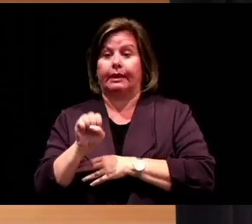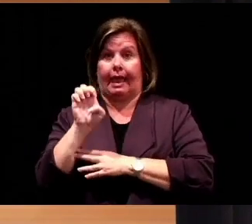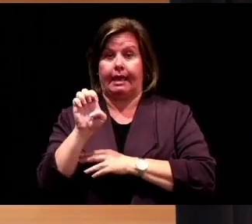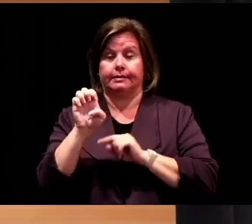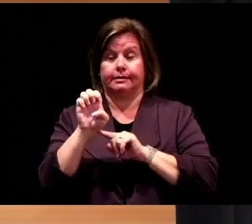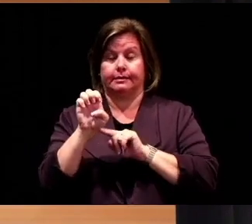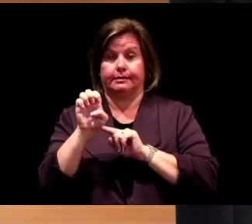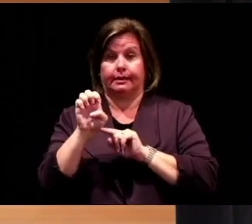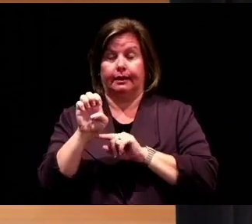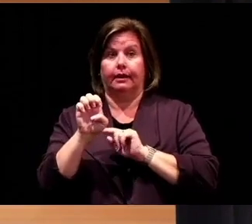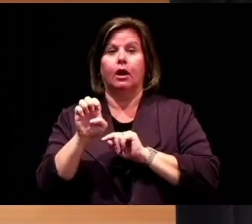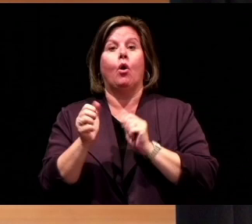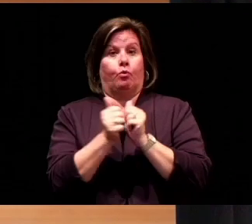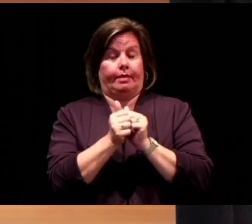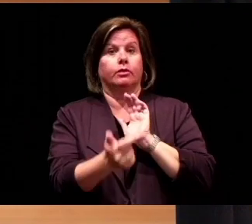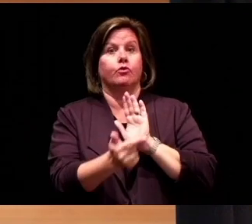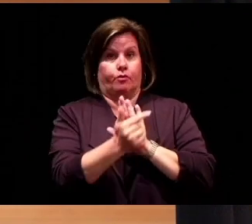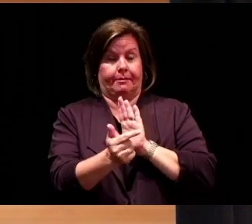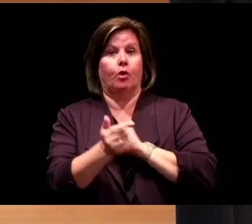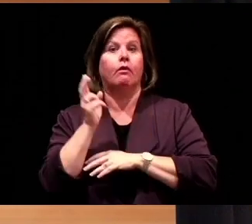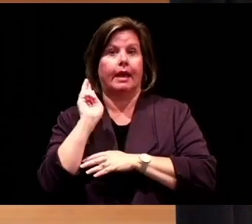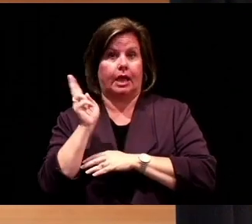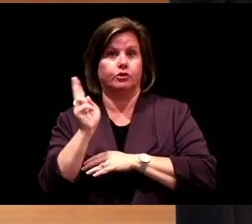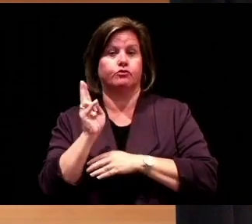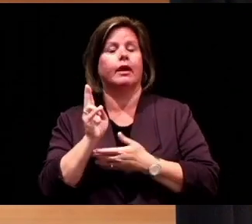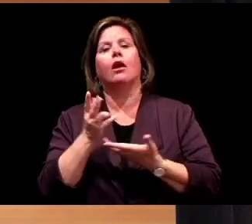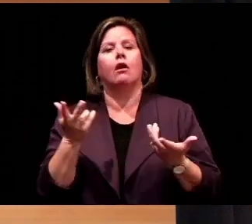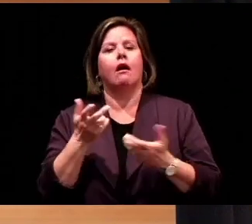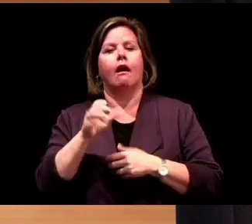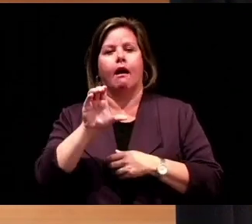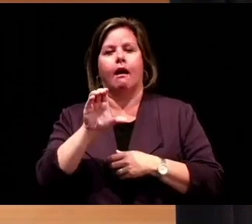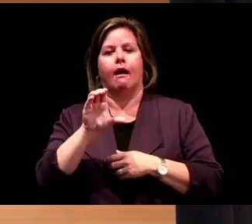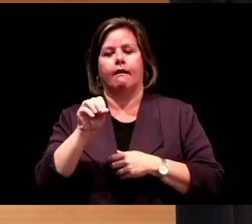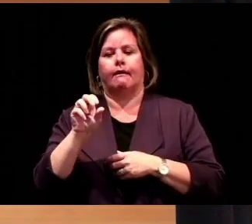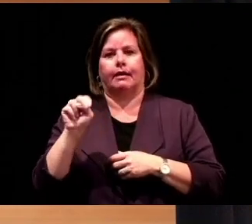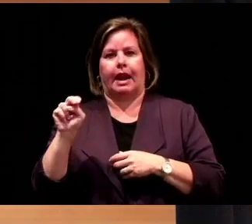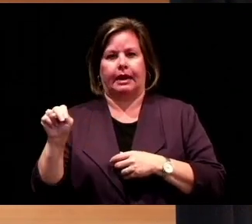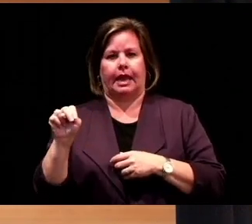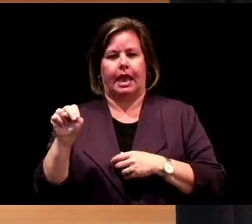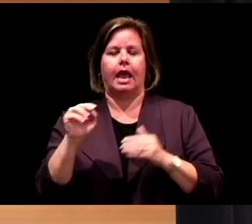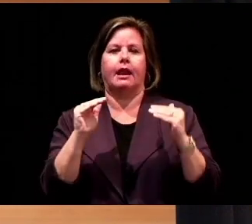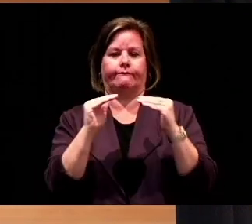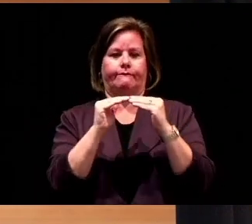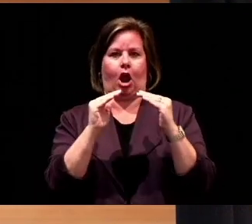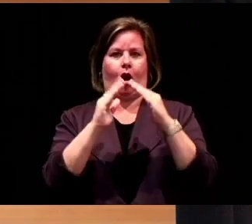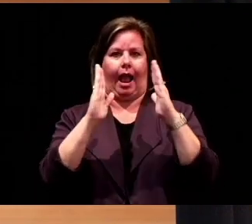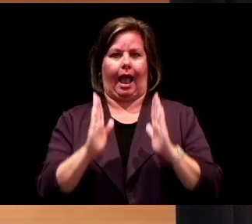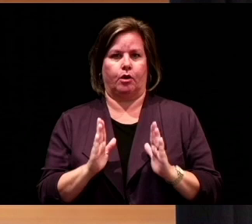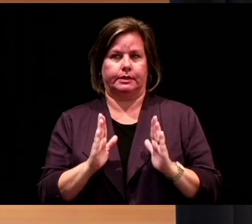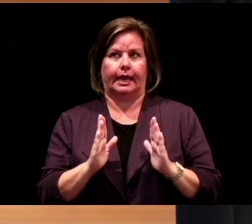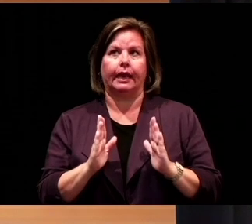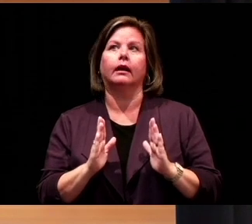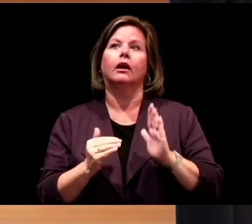protected classification. And part of why this is so challenging is because the way our society is,